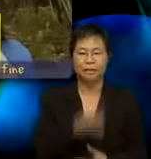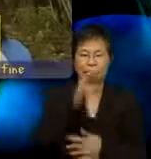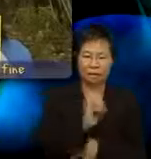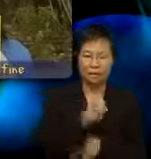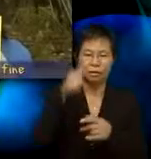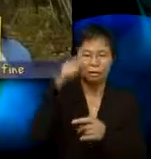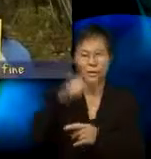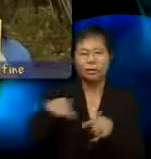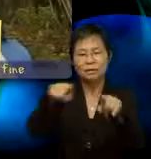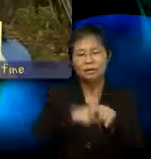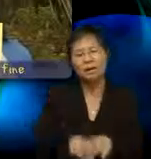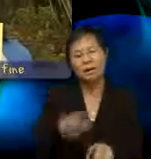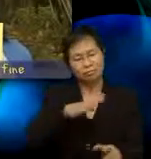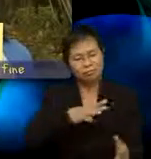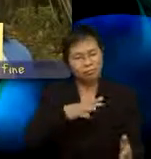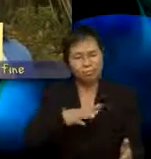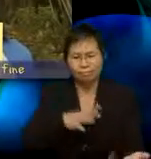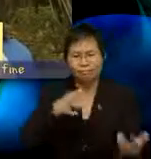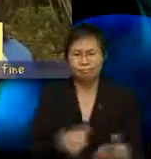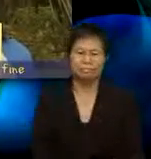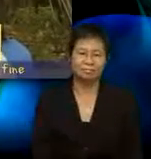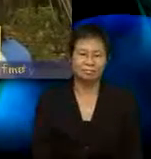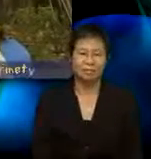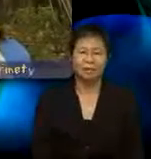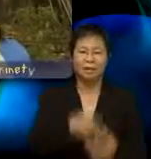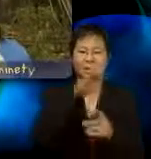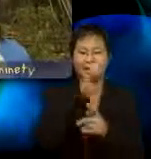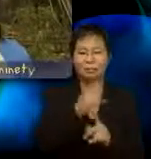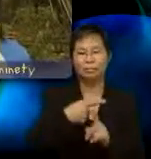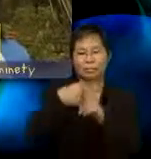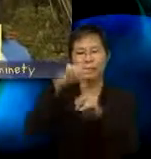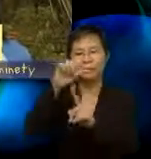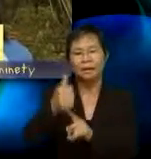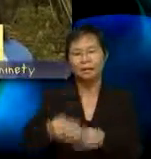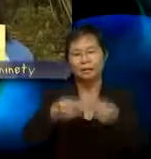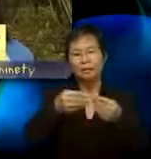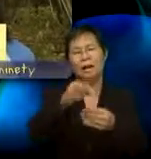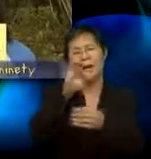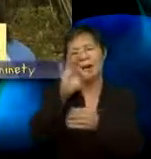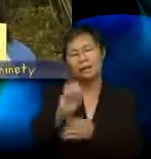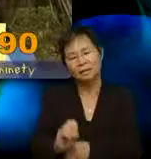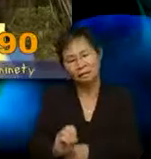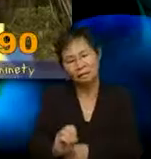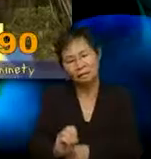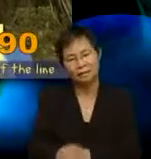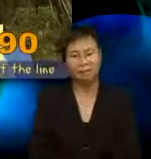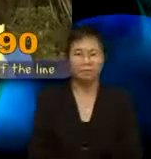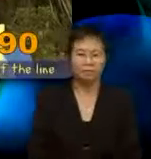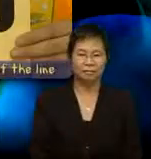80 looks just fine. 10 more gives you